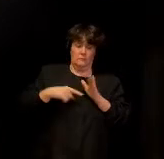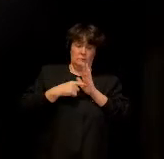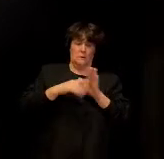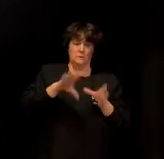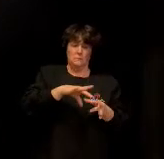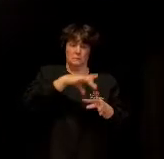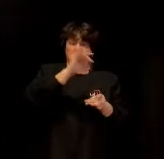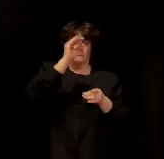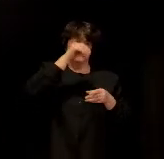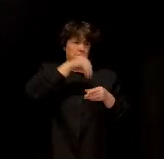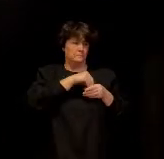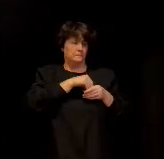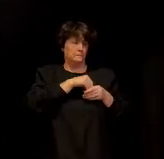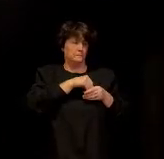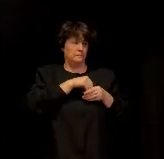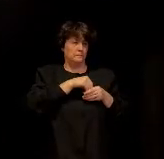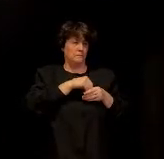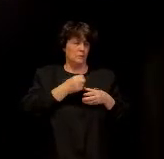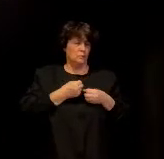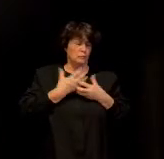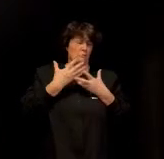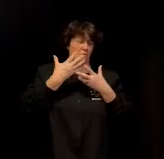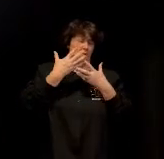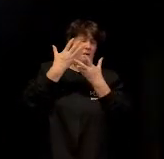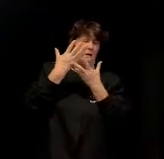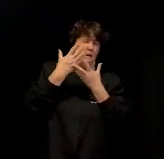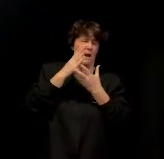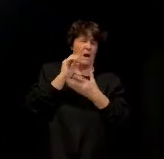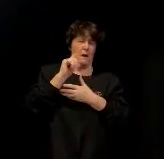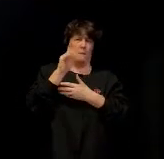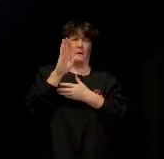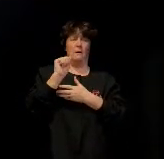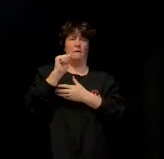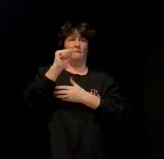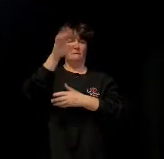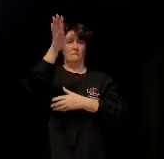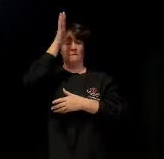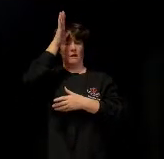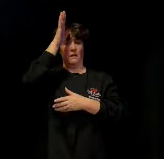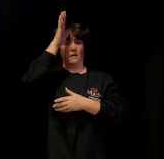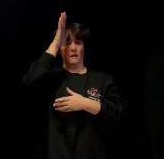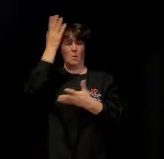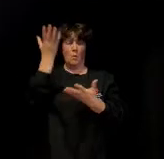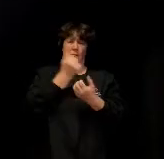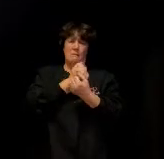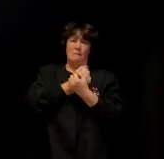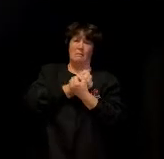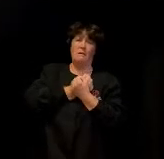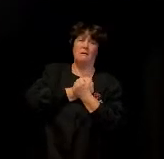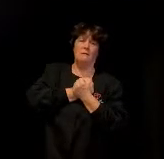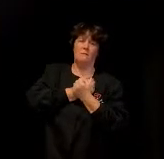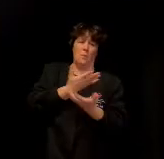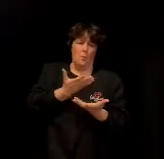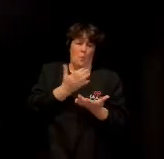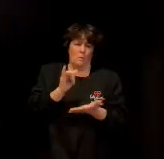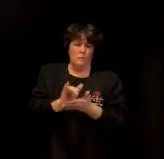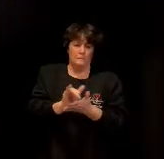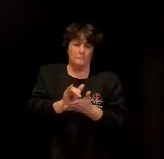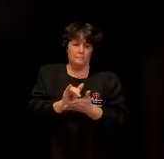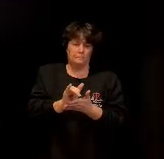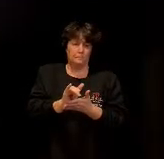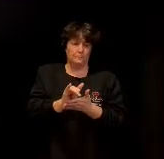is crying out, Abba, intimacy, affection, right? And this is